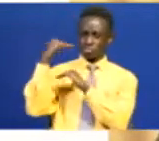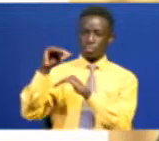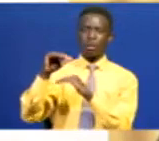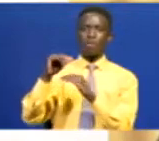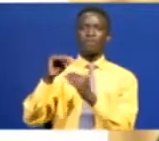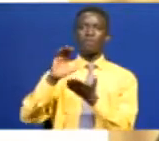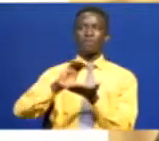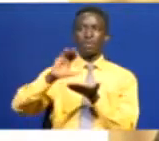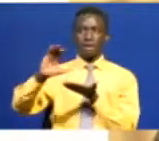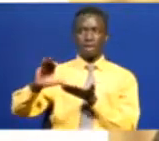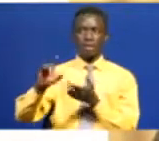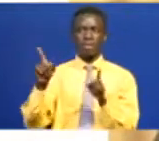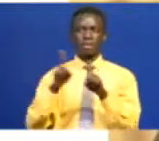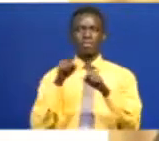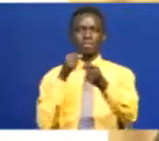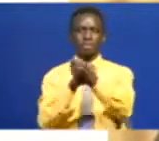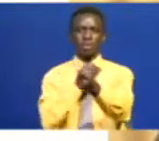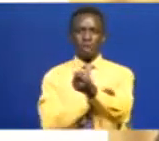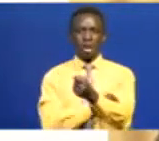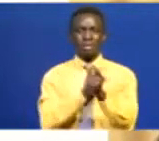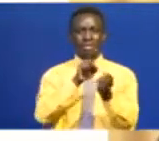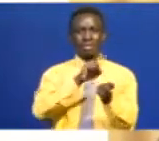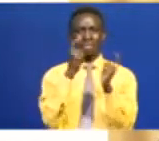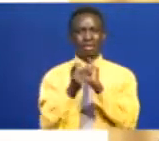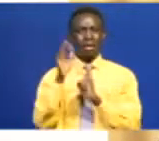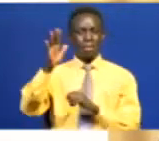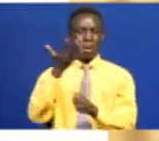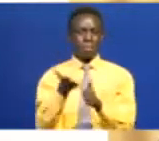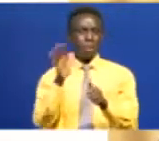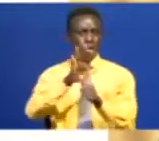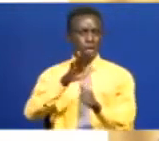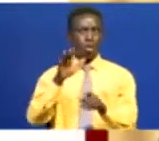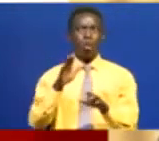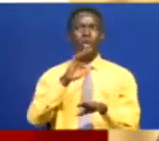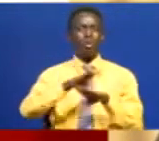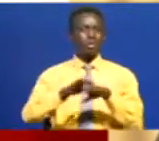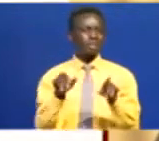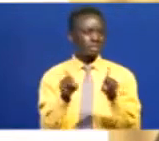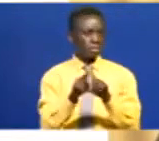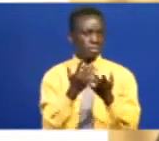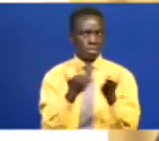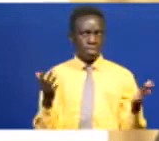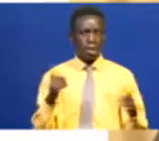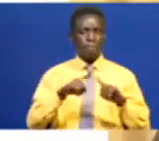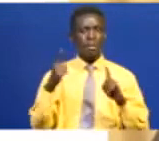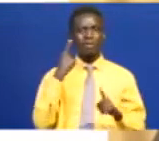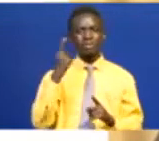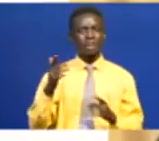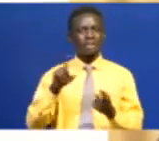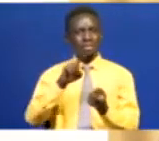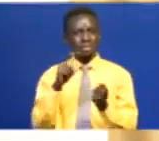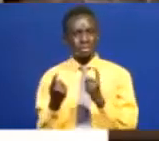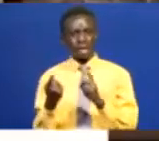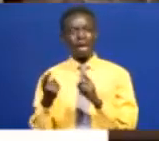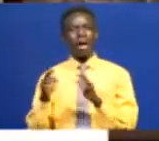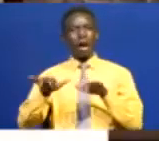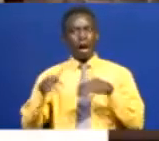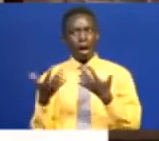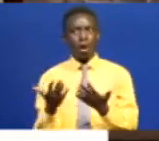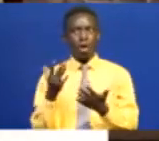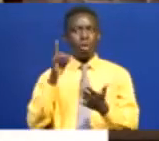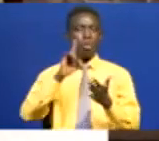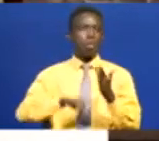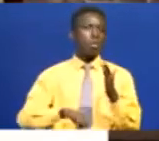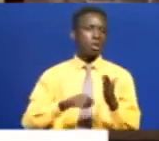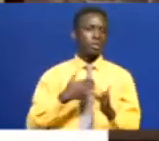also shifting their priorities. Still for the same cause, but they are modifying how and what they want to see. Speaking